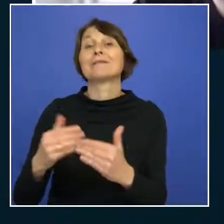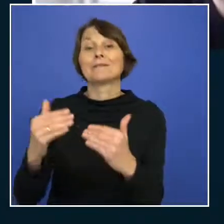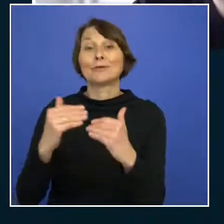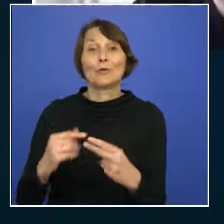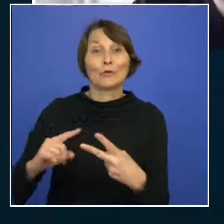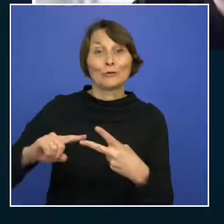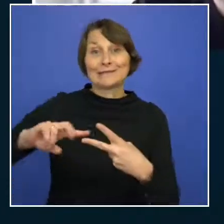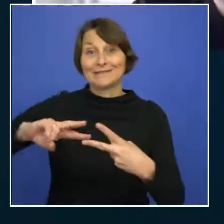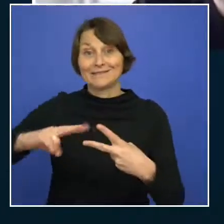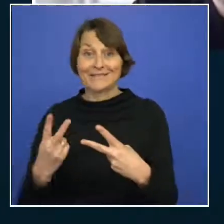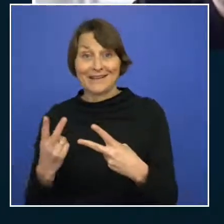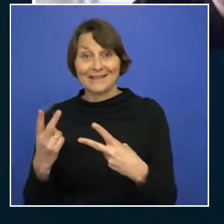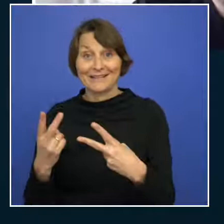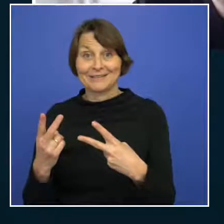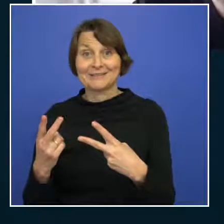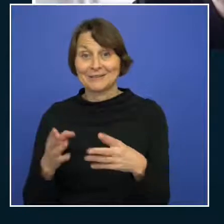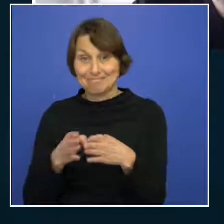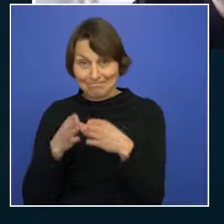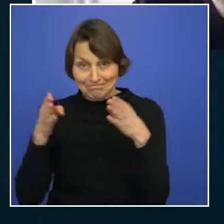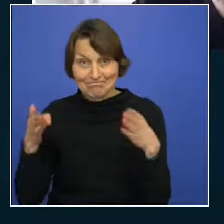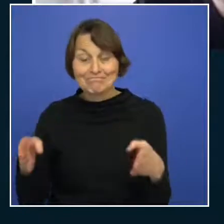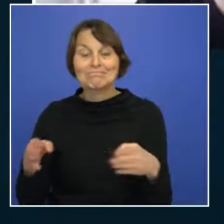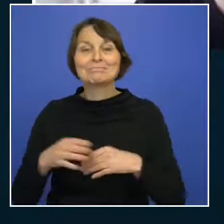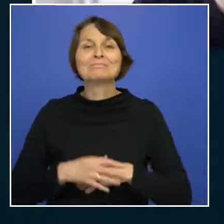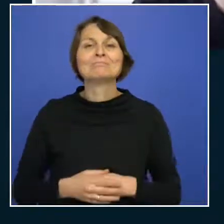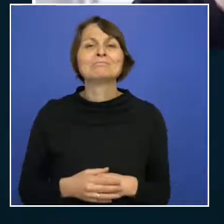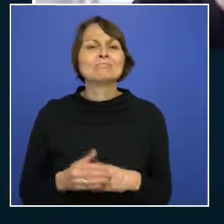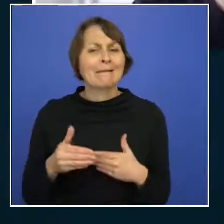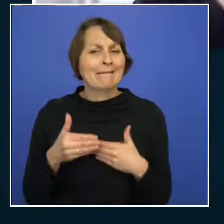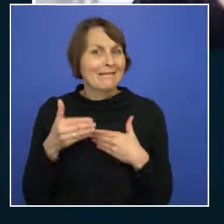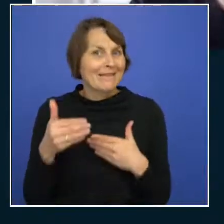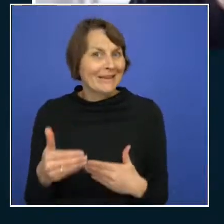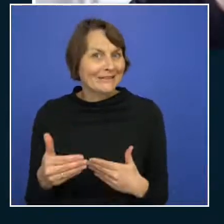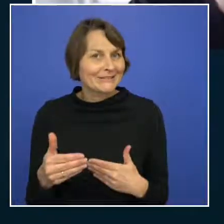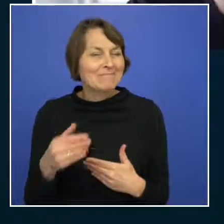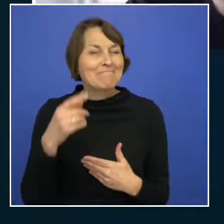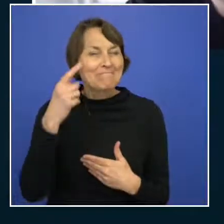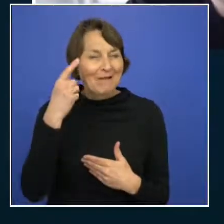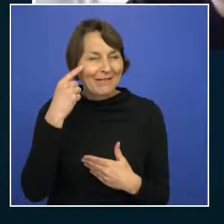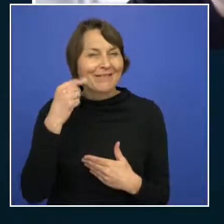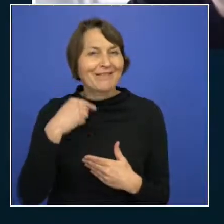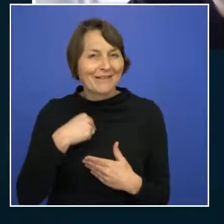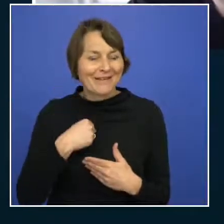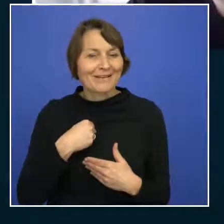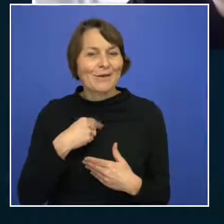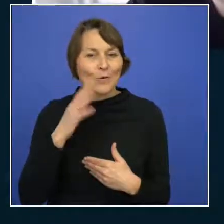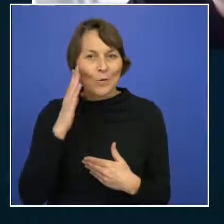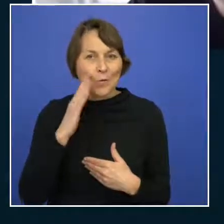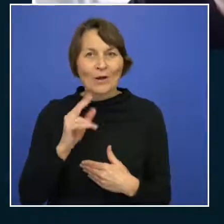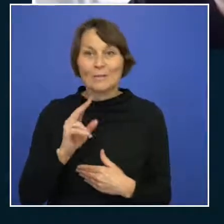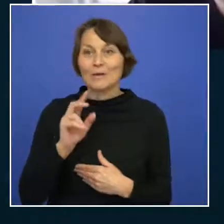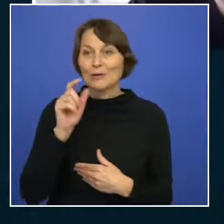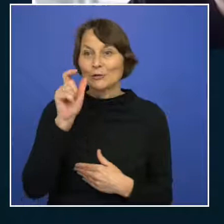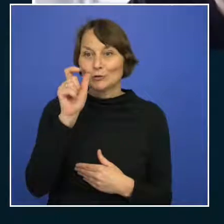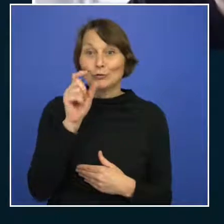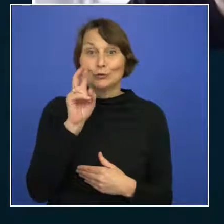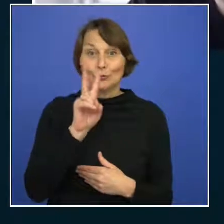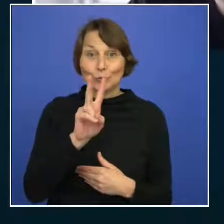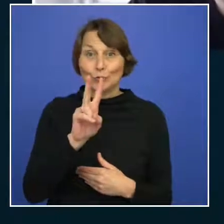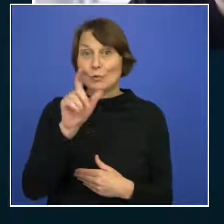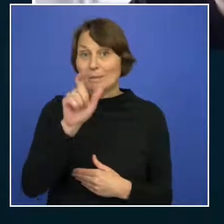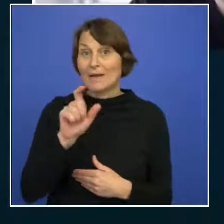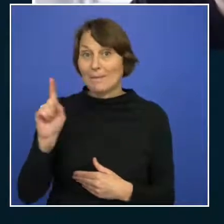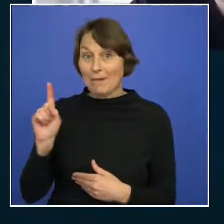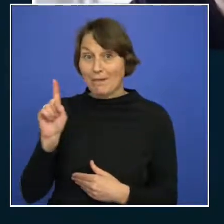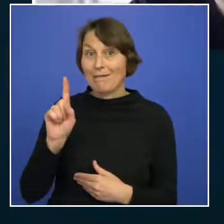session. The next one, I think, will be from Dawodu and Kati.